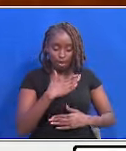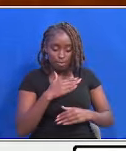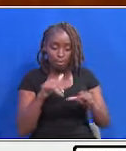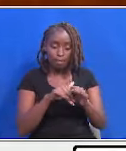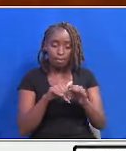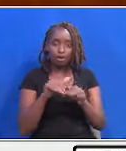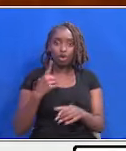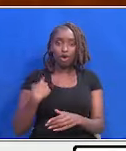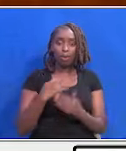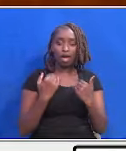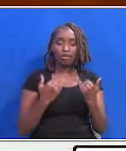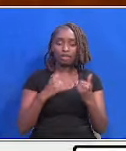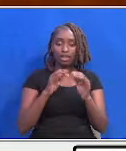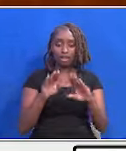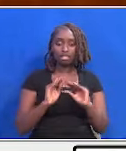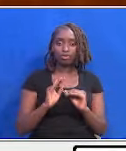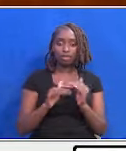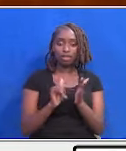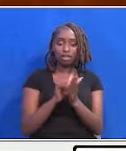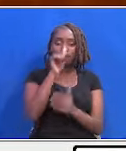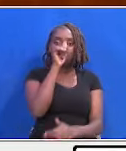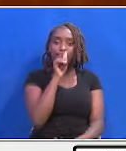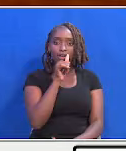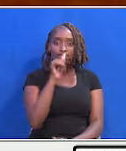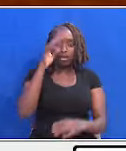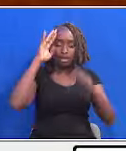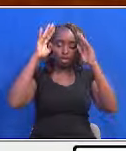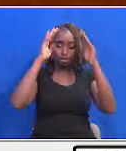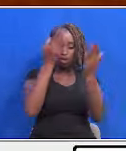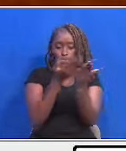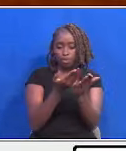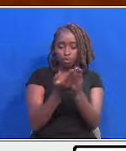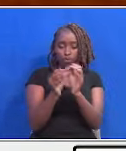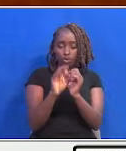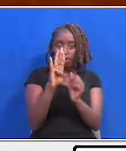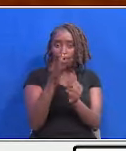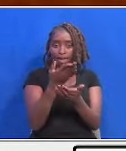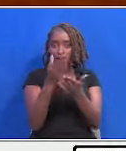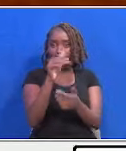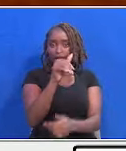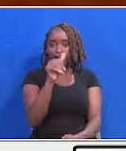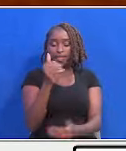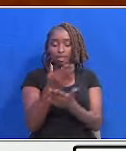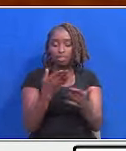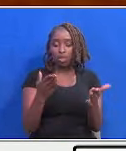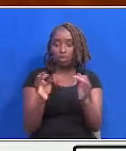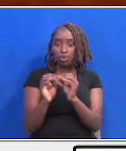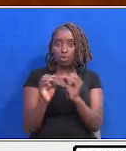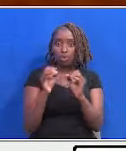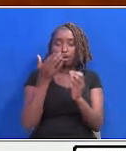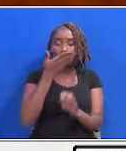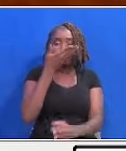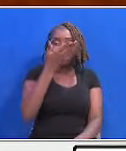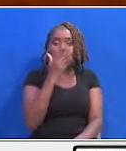any other privately initiated proposal by any concessionaire in respect